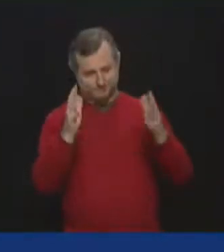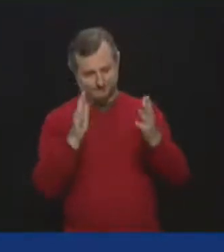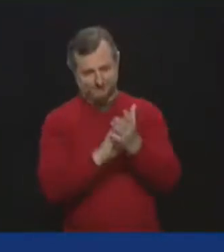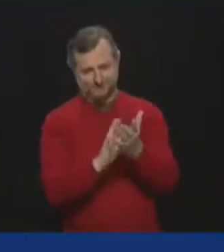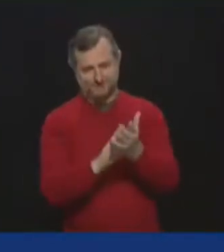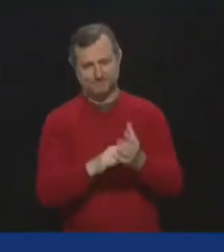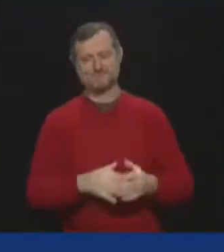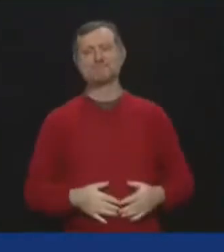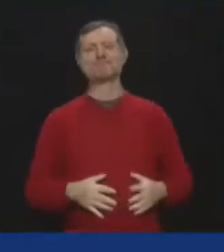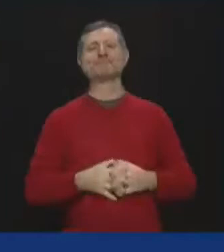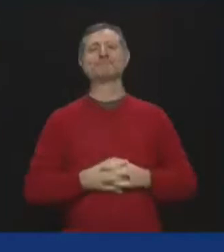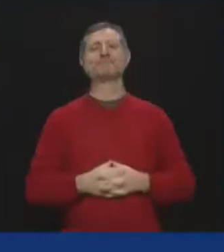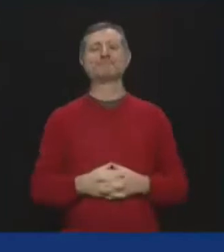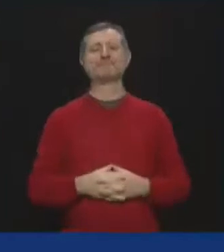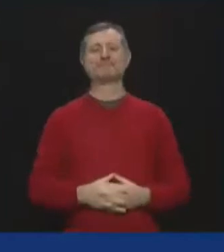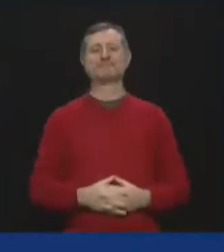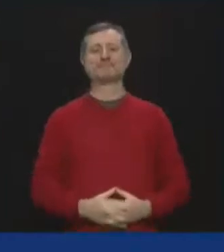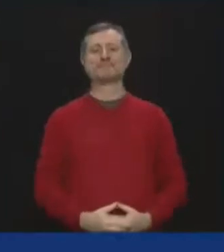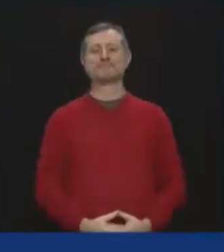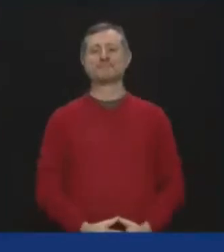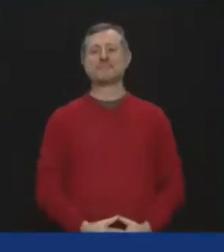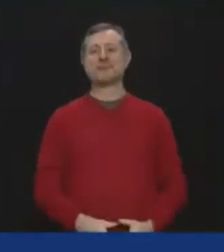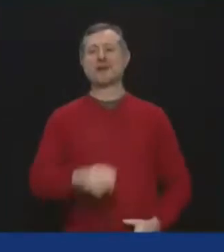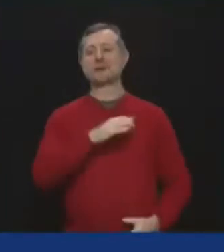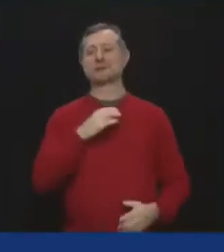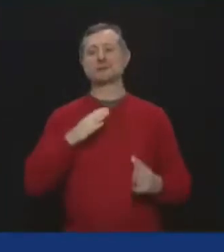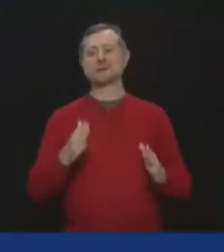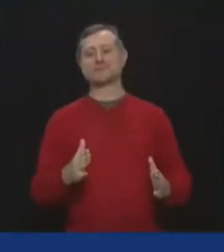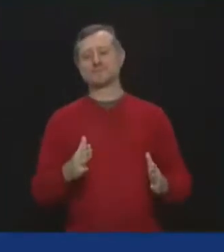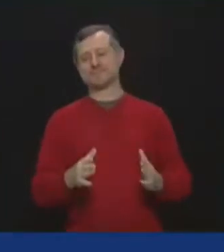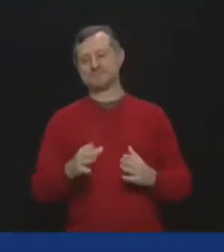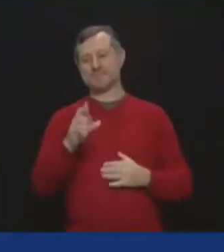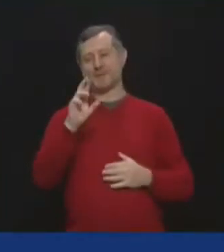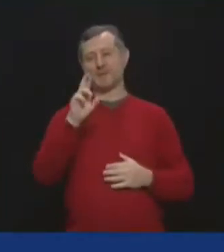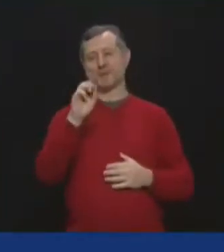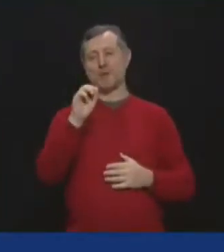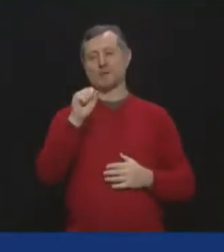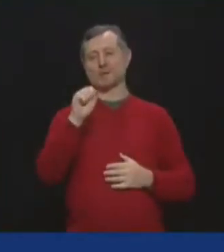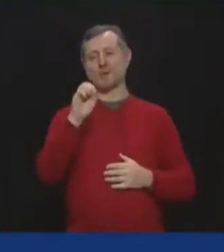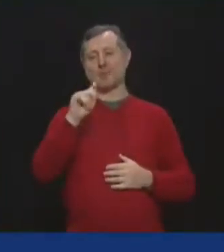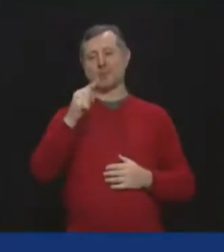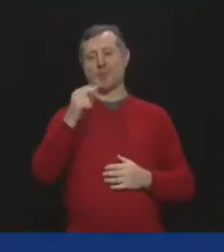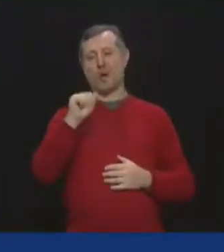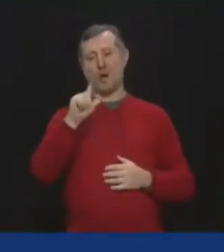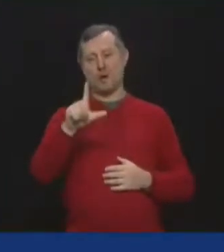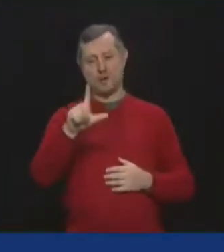Hi, Carolina. Okay. Council Member Helen Rosenthal.